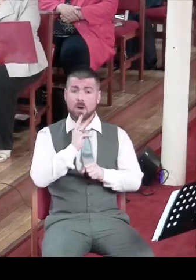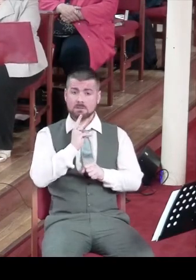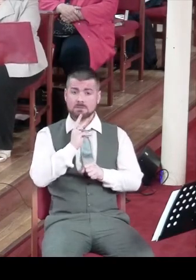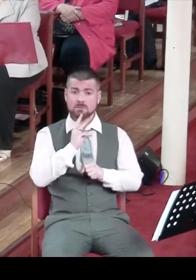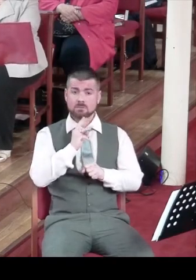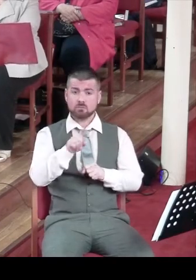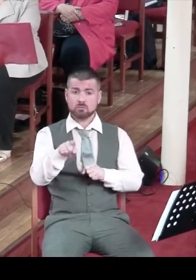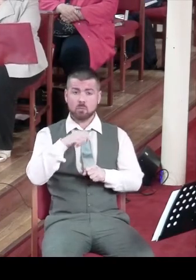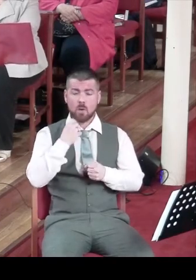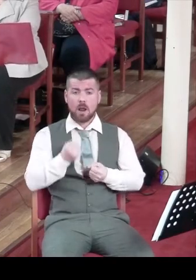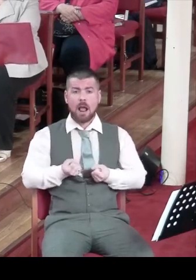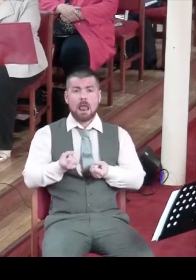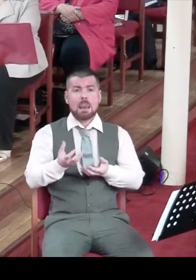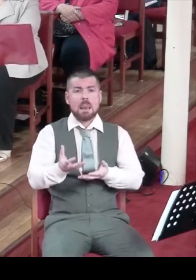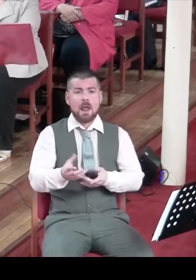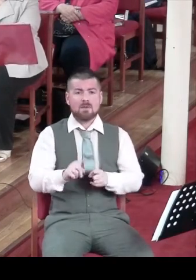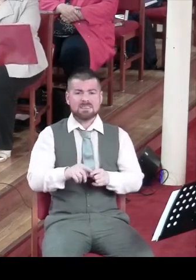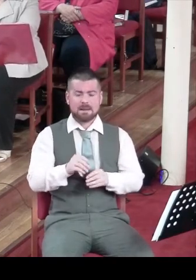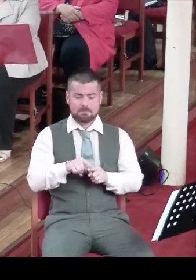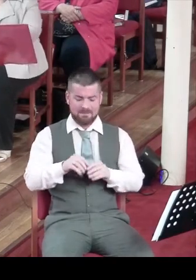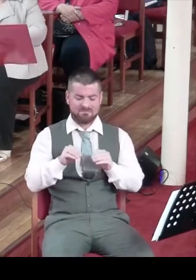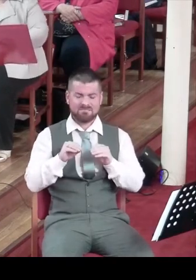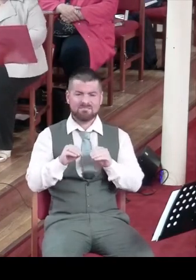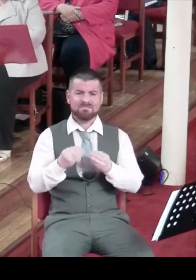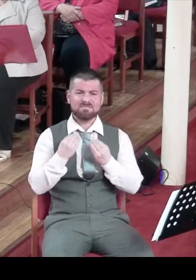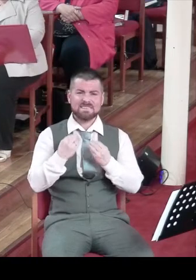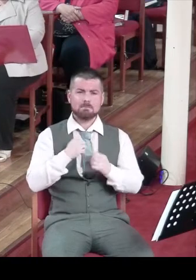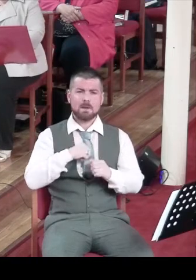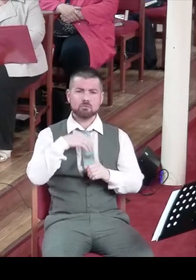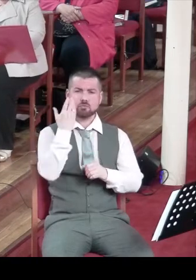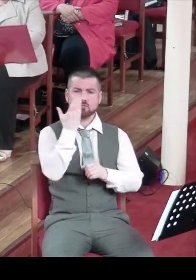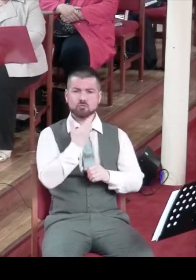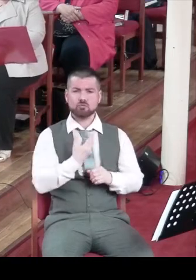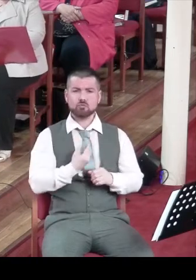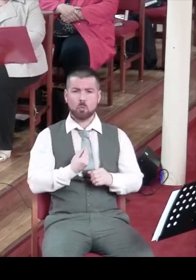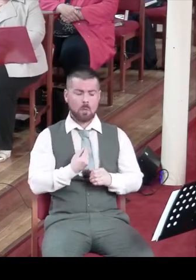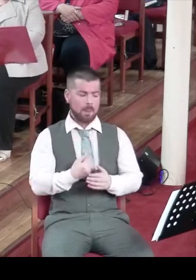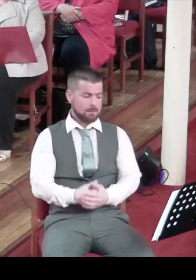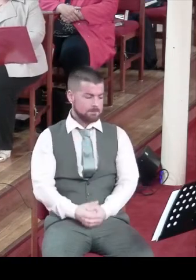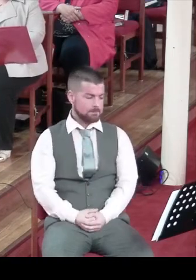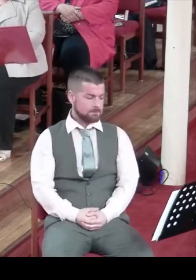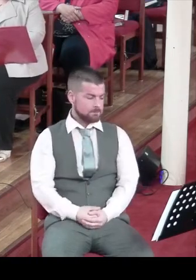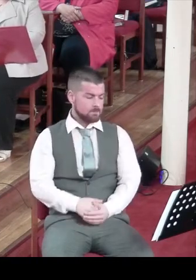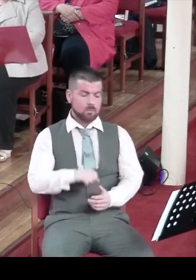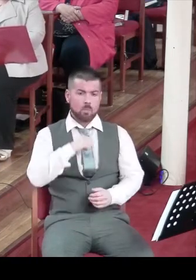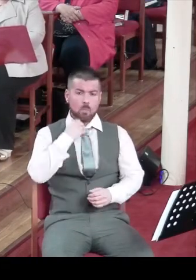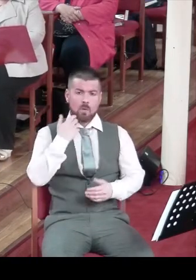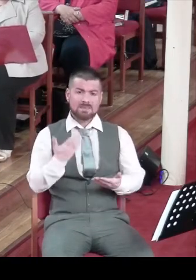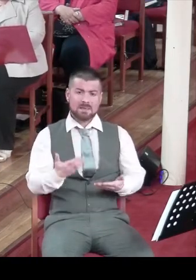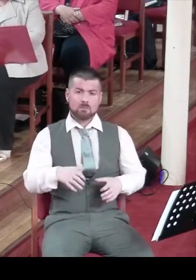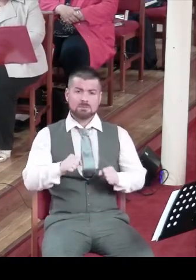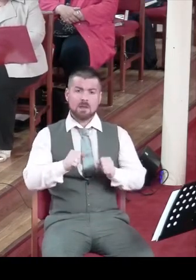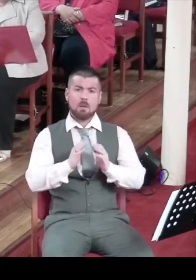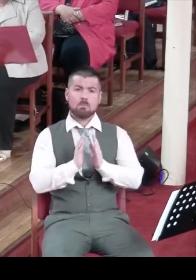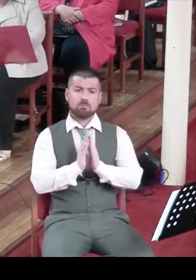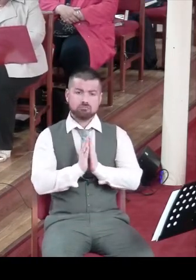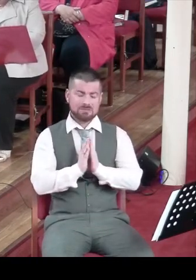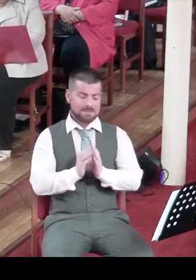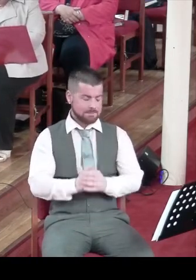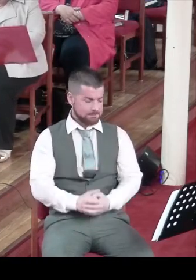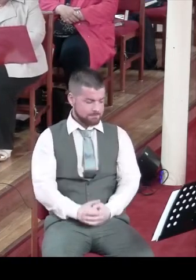them to really feed your soul and really nurture your spirit. Let's share together in prayer now. Let us